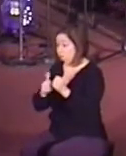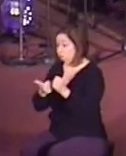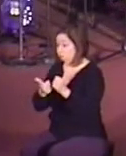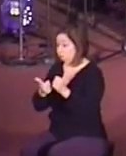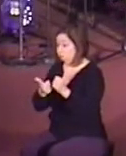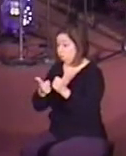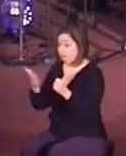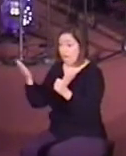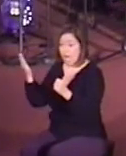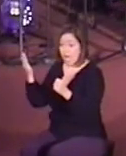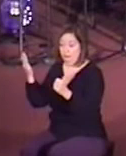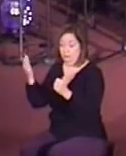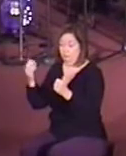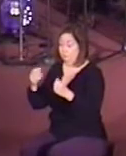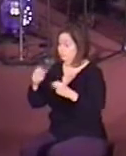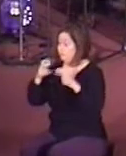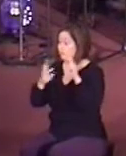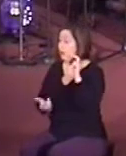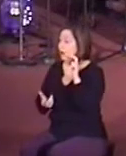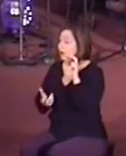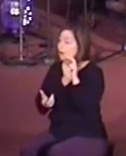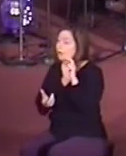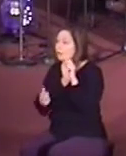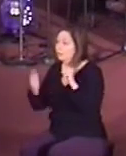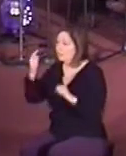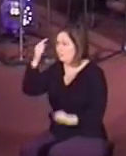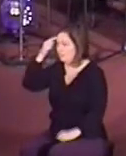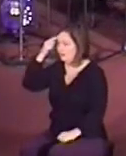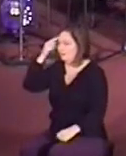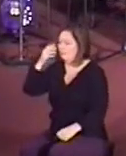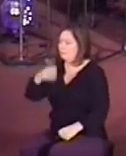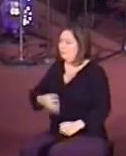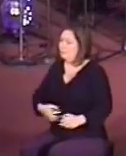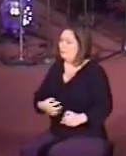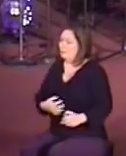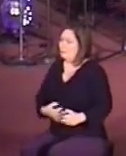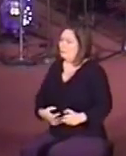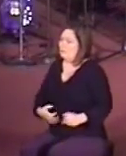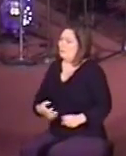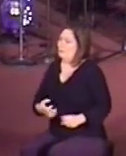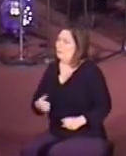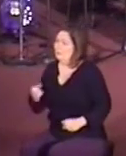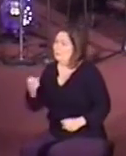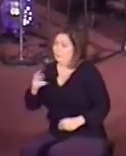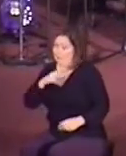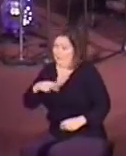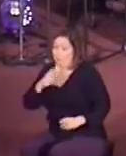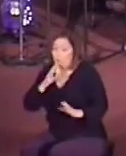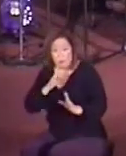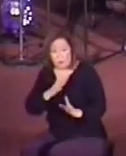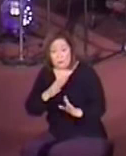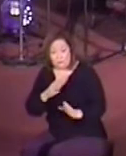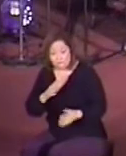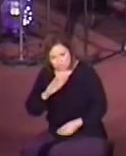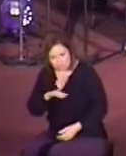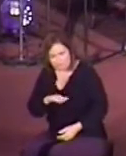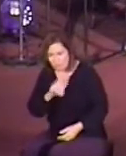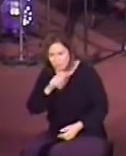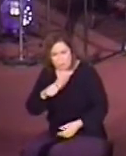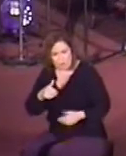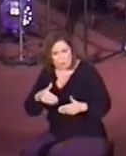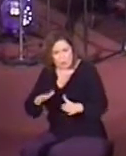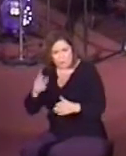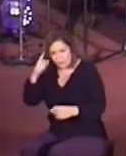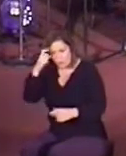was Belshazzar, was astonished for a time, and his thoughts troubled him. And so the king spoke and said, 'Belshazzar, do not let